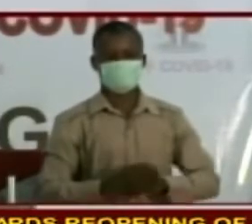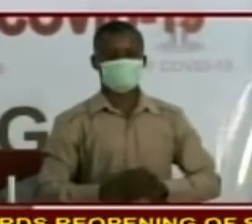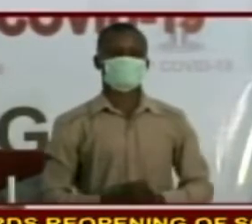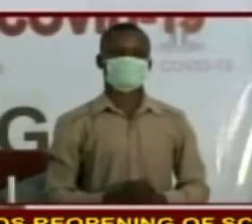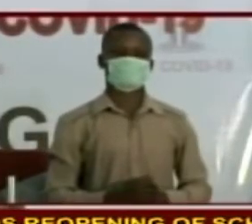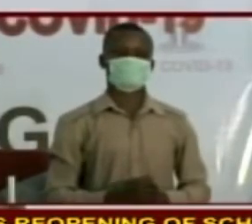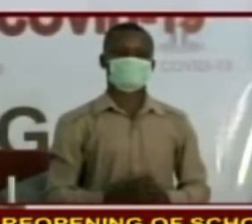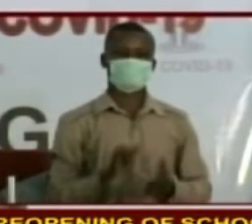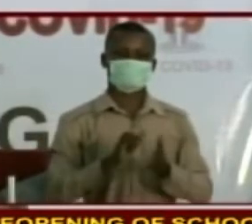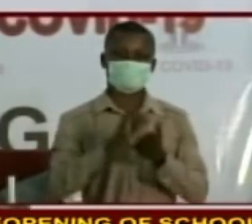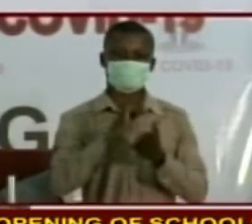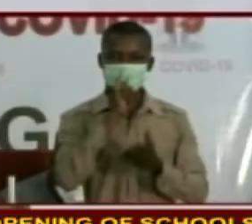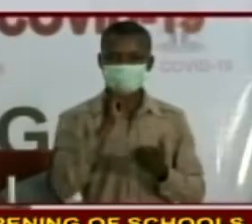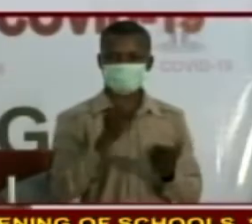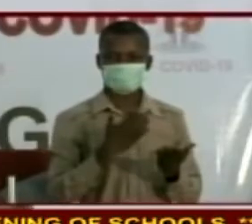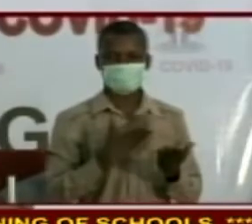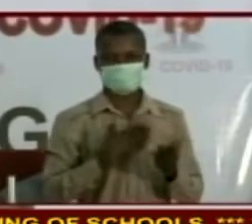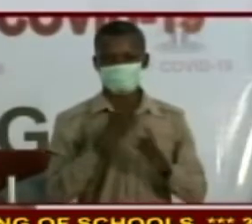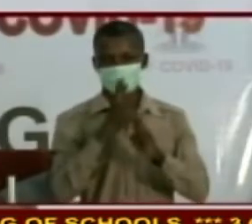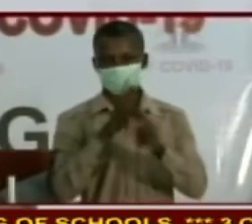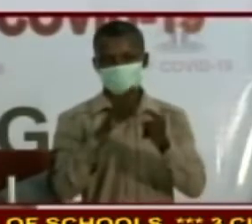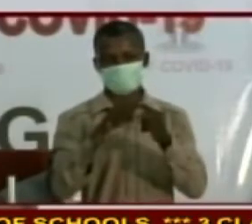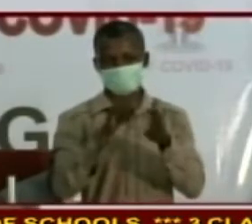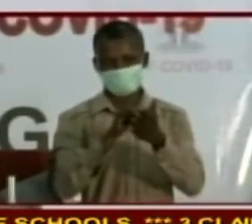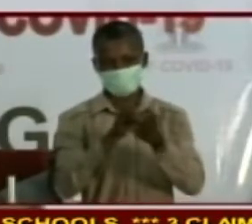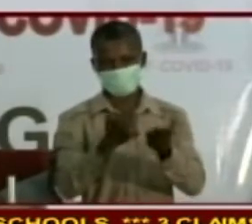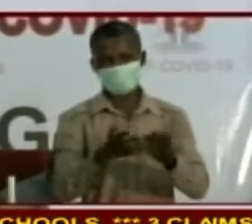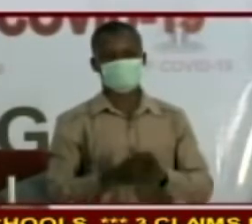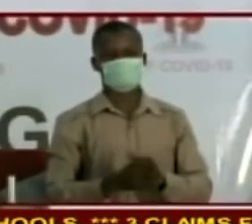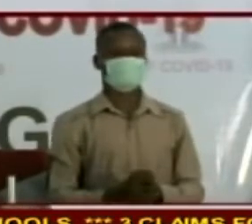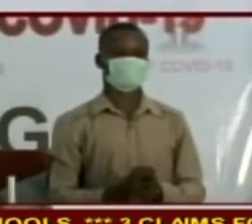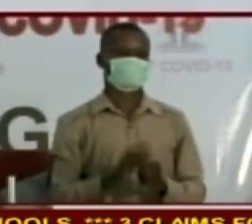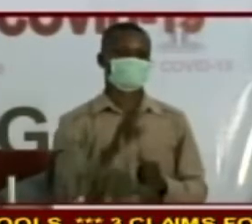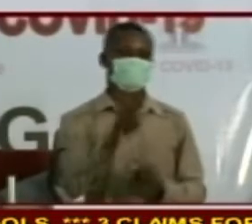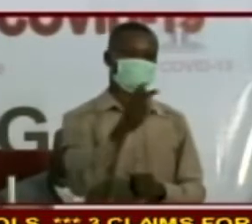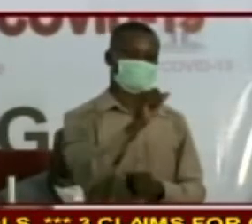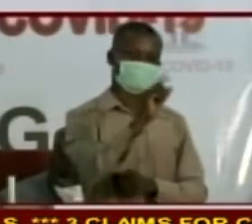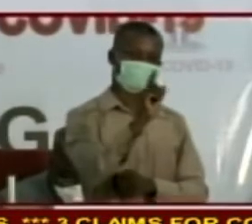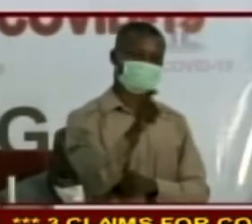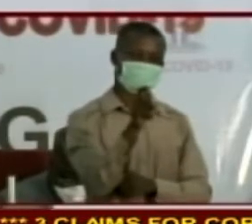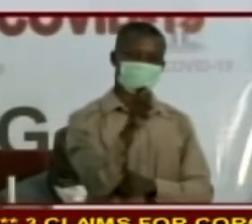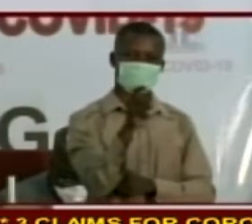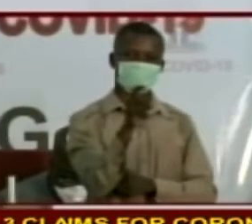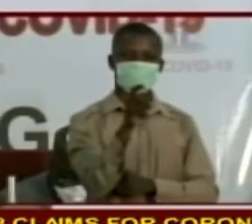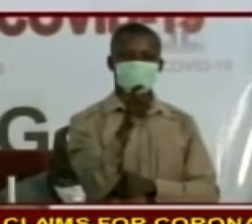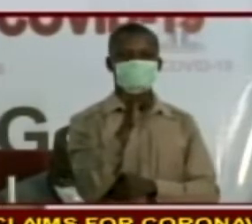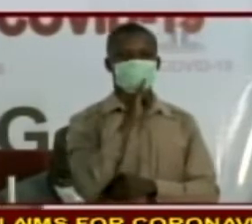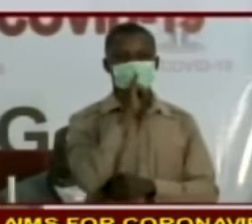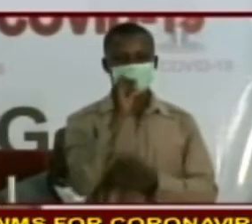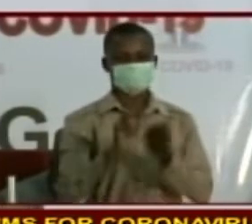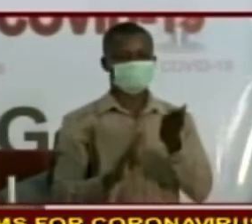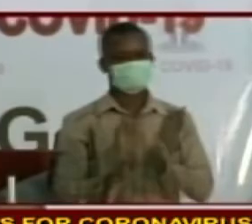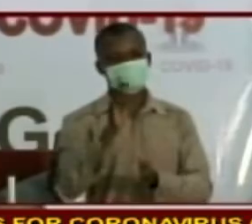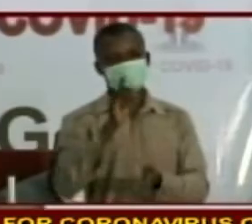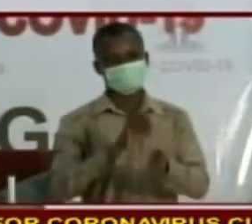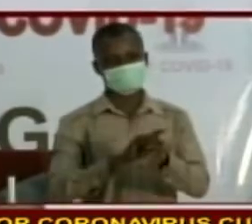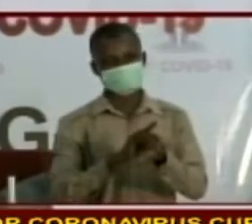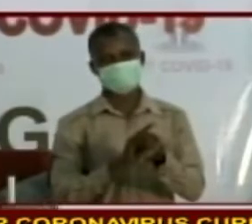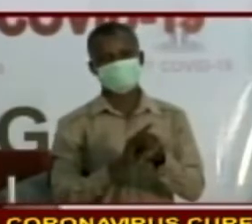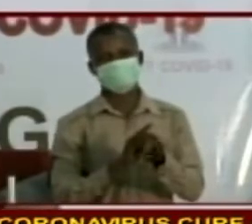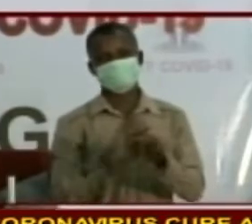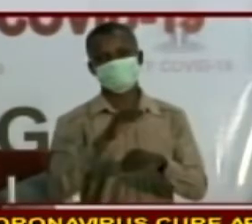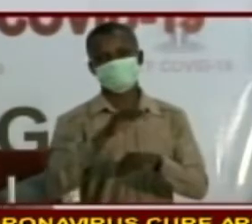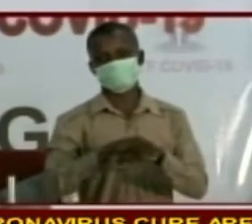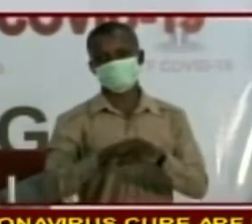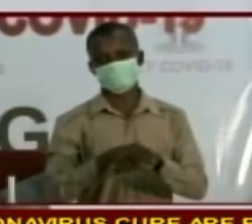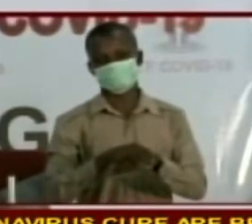I think that's my response to that. The second question is the update